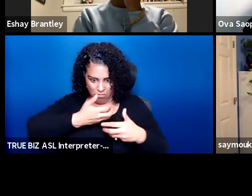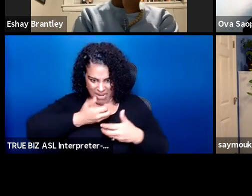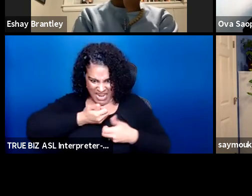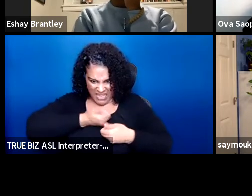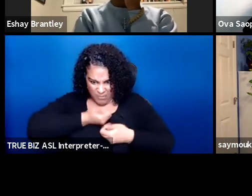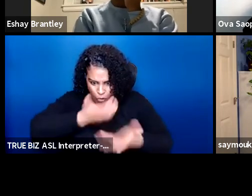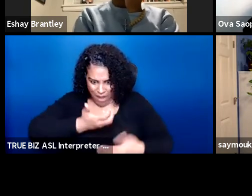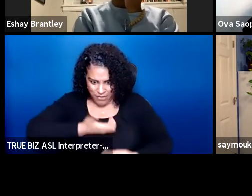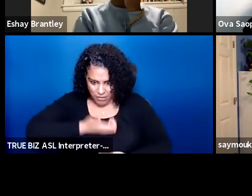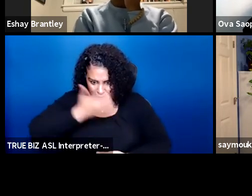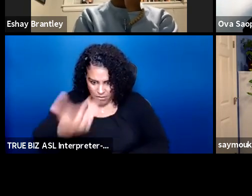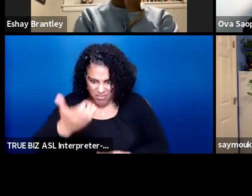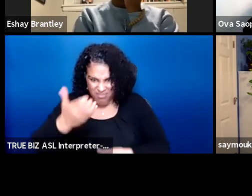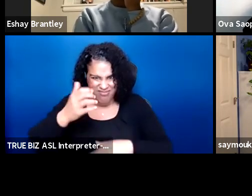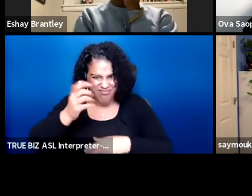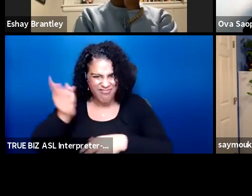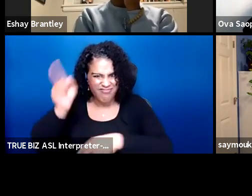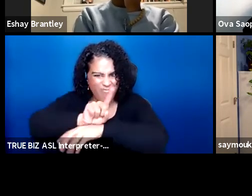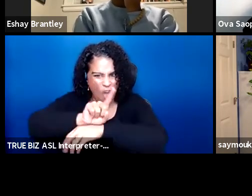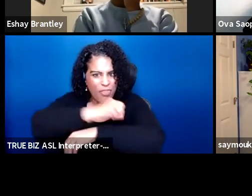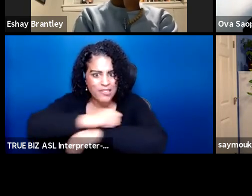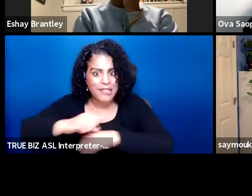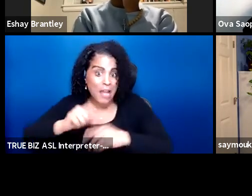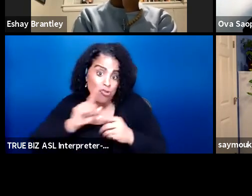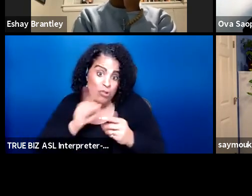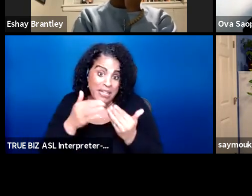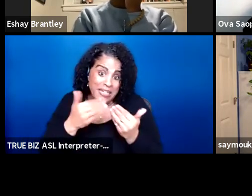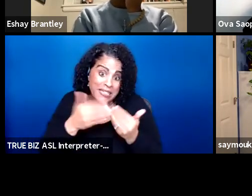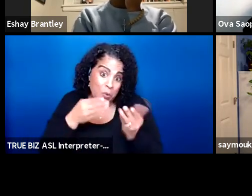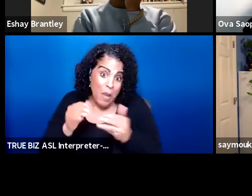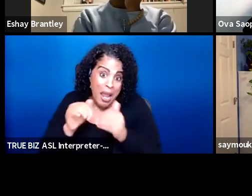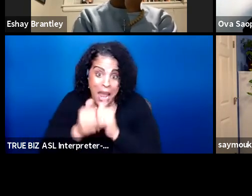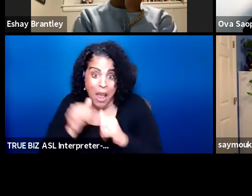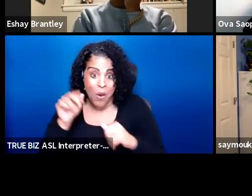and there's easy ways to do that.